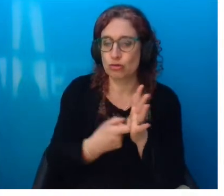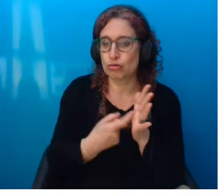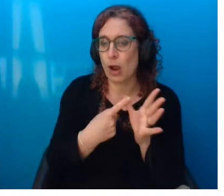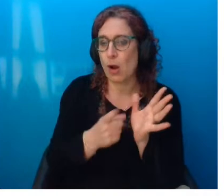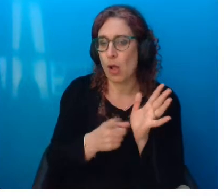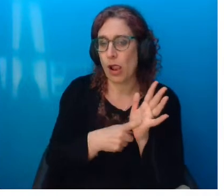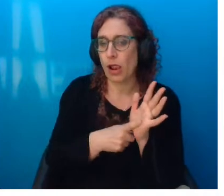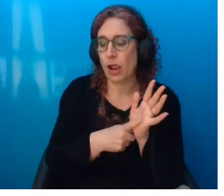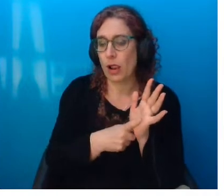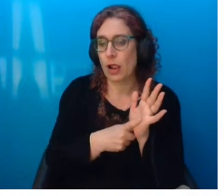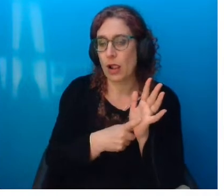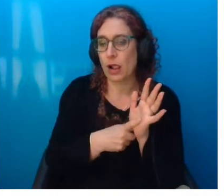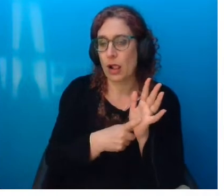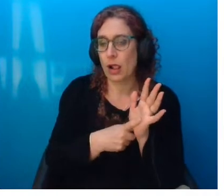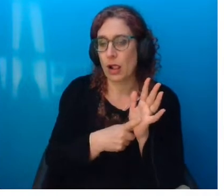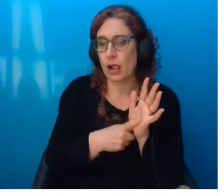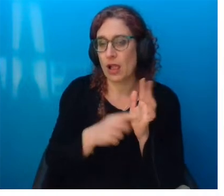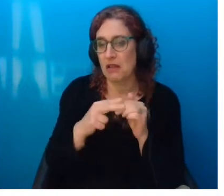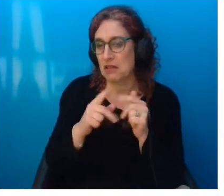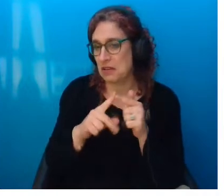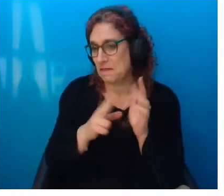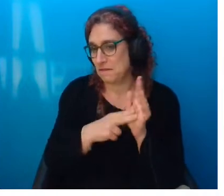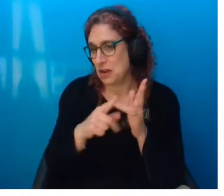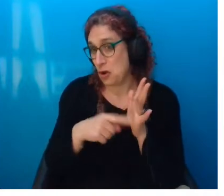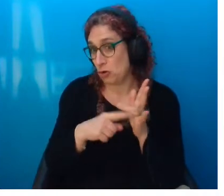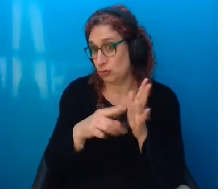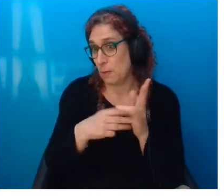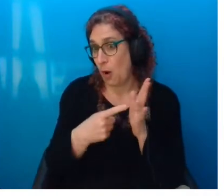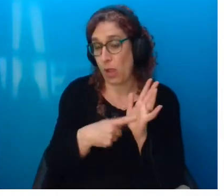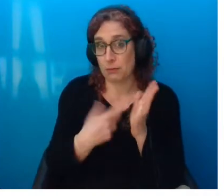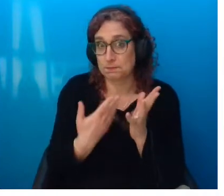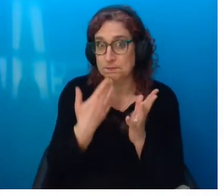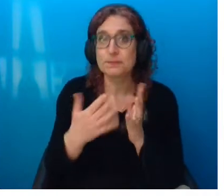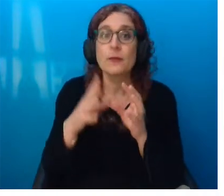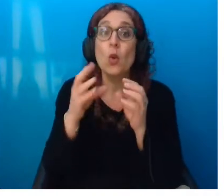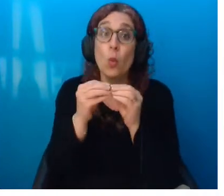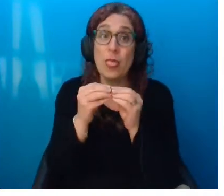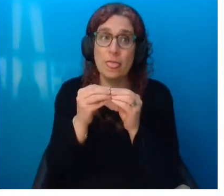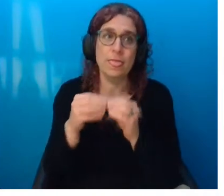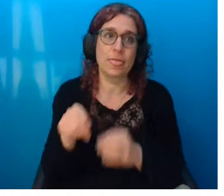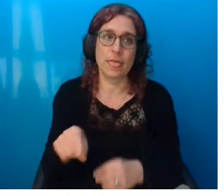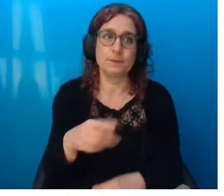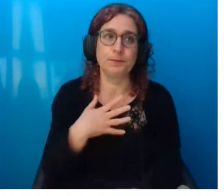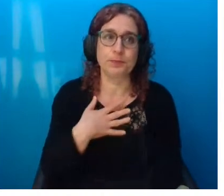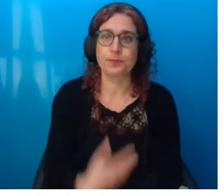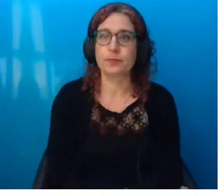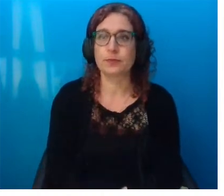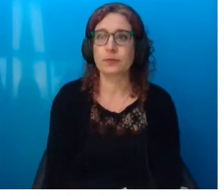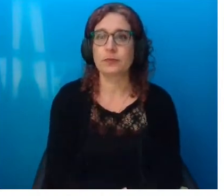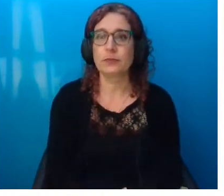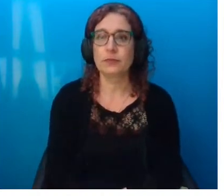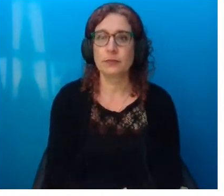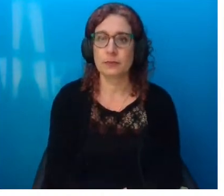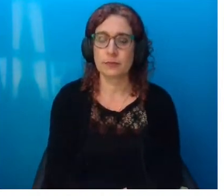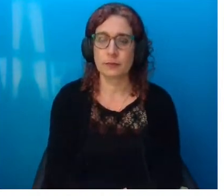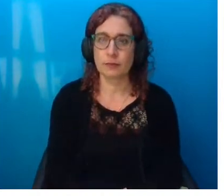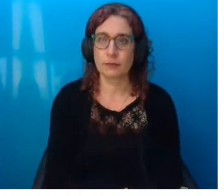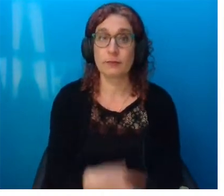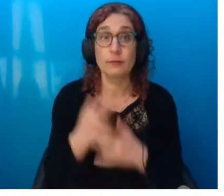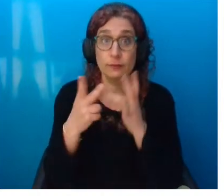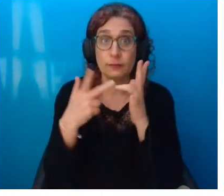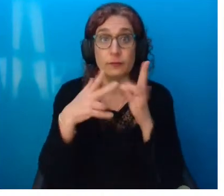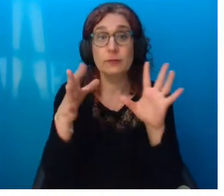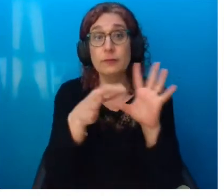basis. Thank you. So we've got another one for children. This is kind of to do with